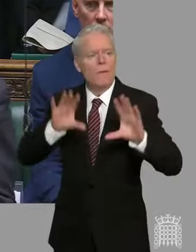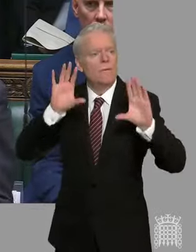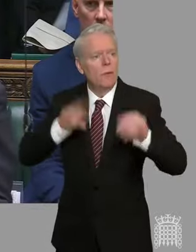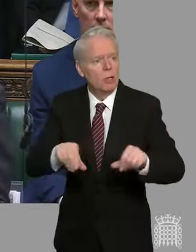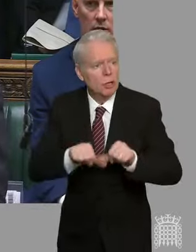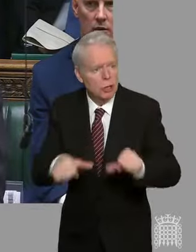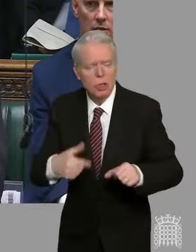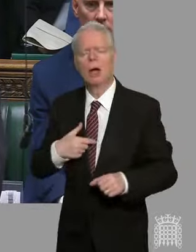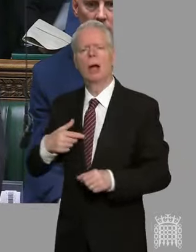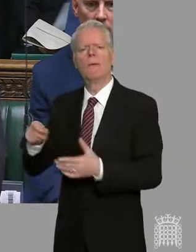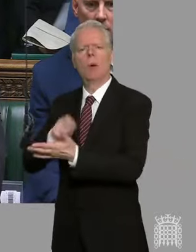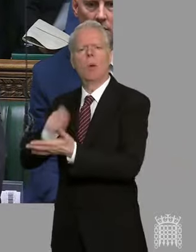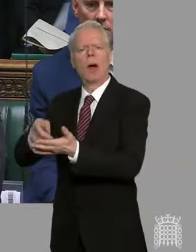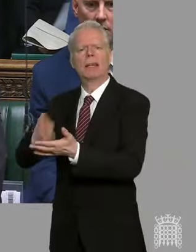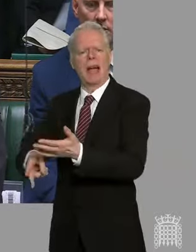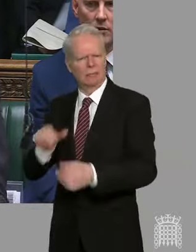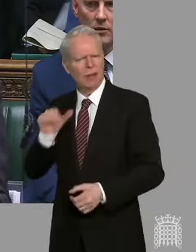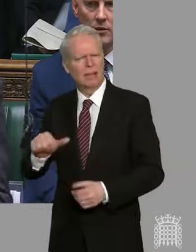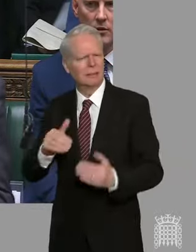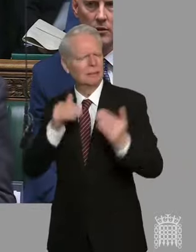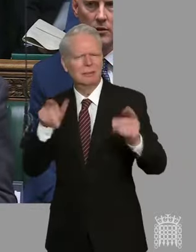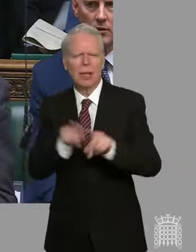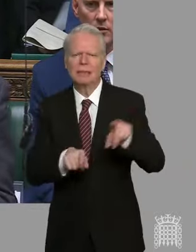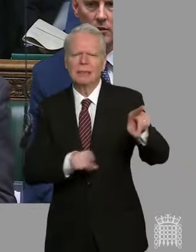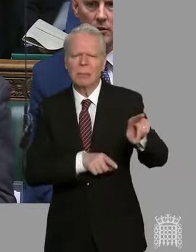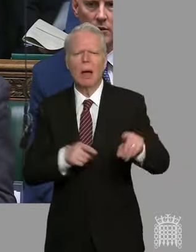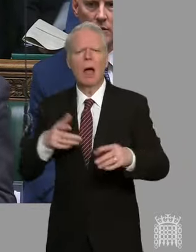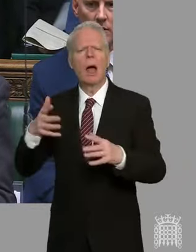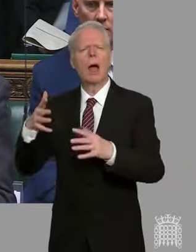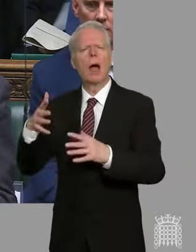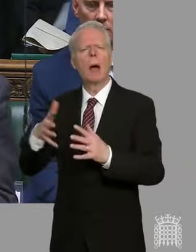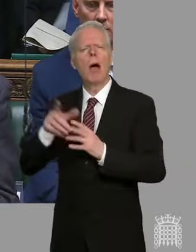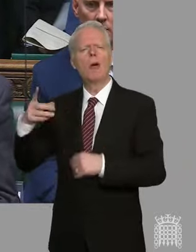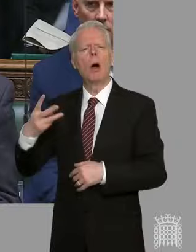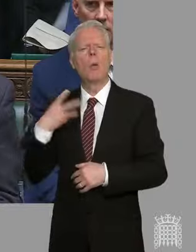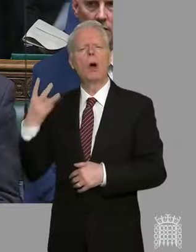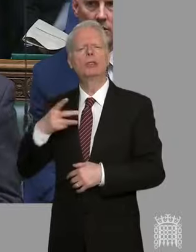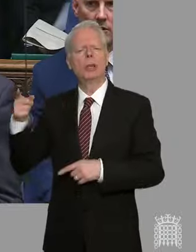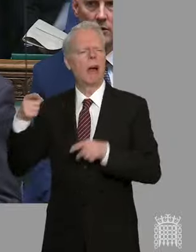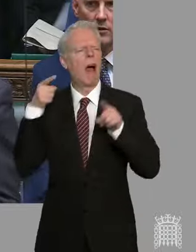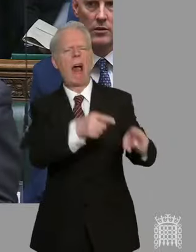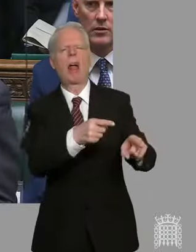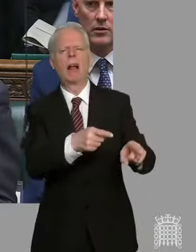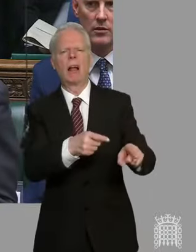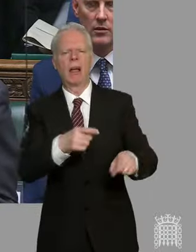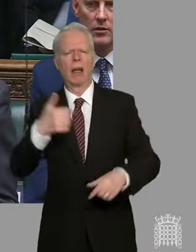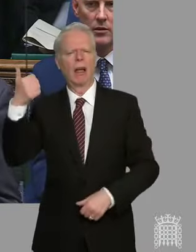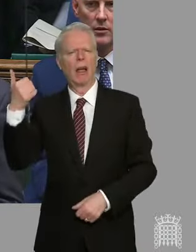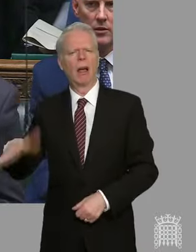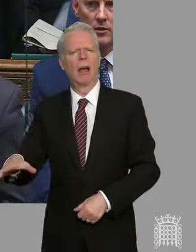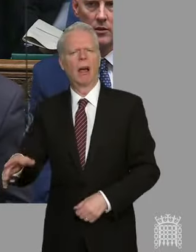in bridging transatlantic relations, to bring us all together for the sake of freedom and democracy across the